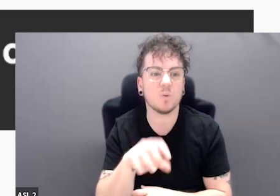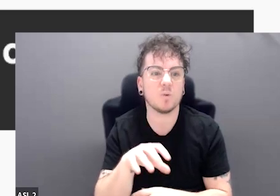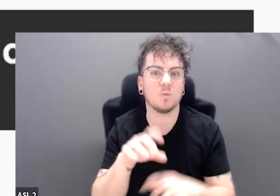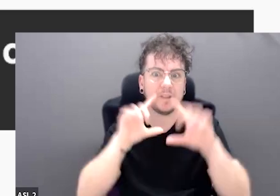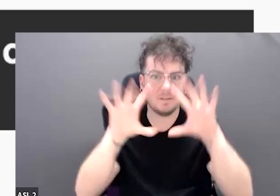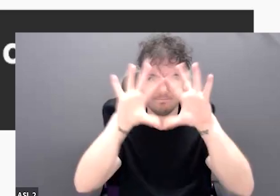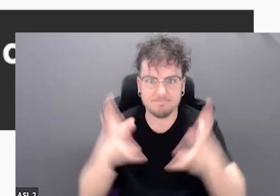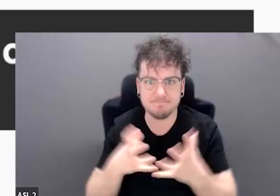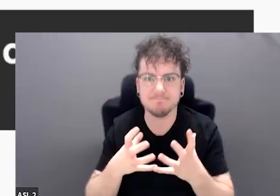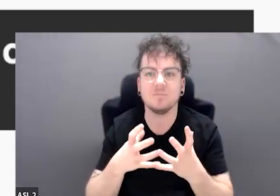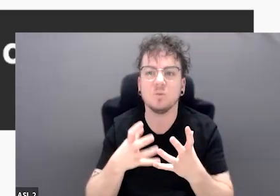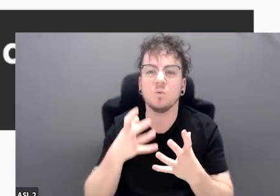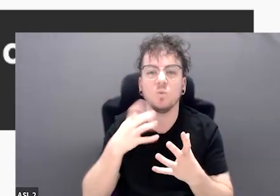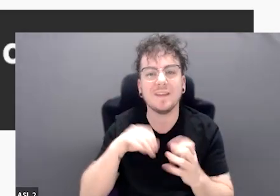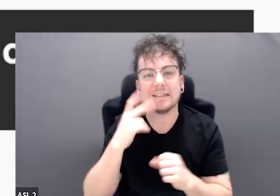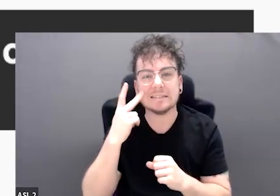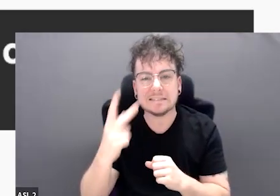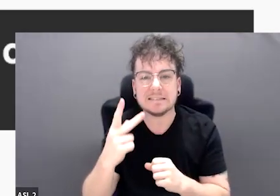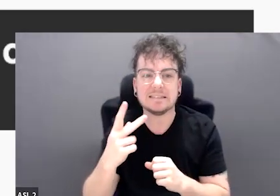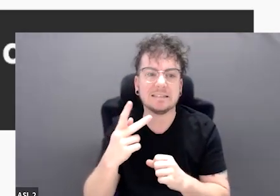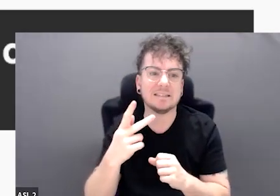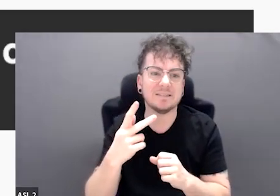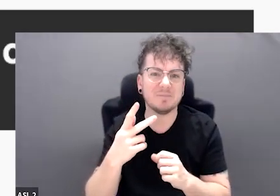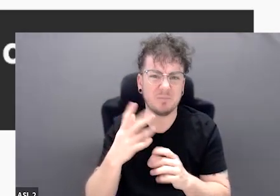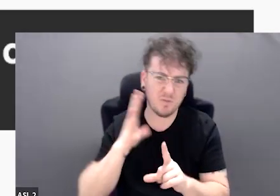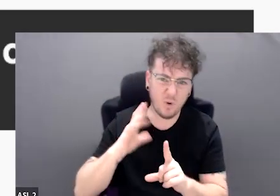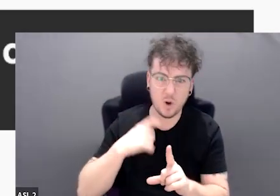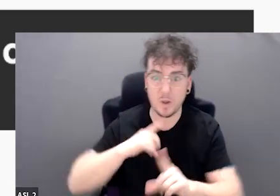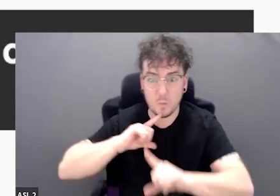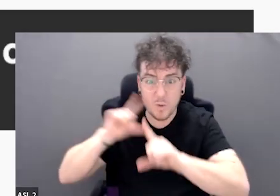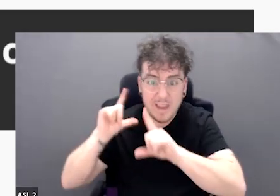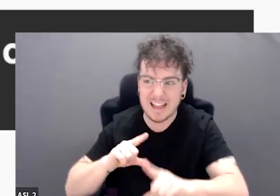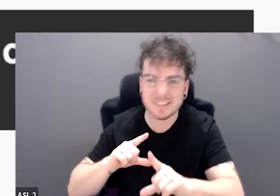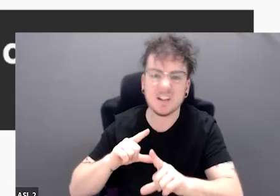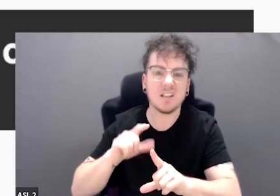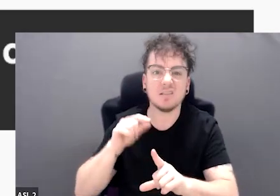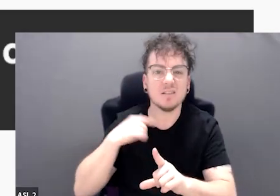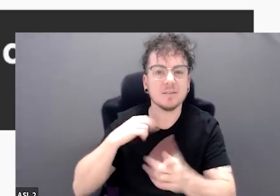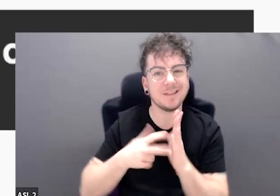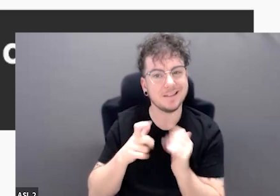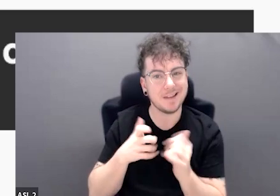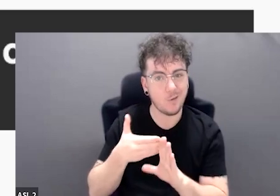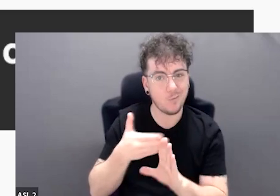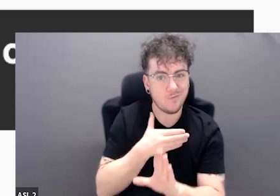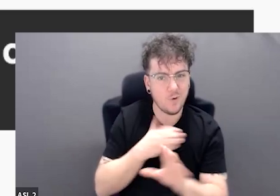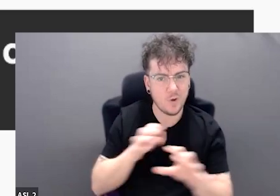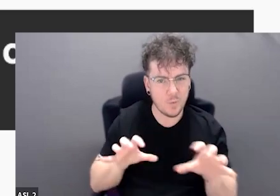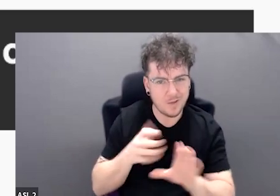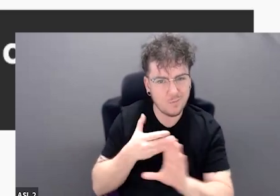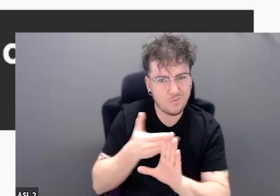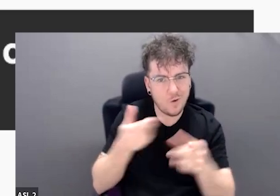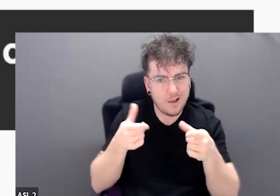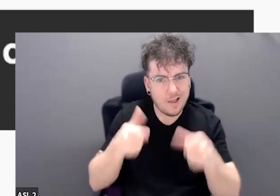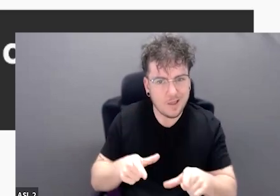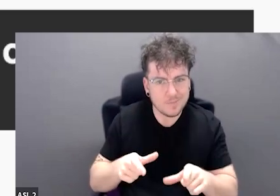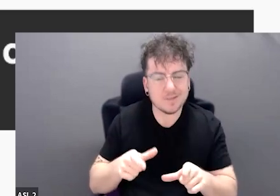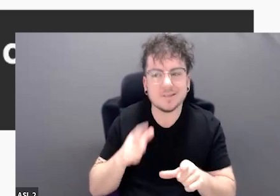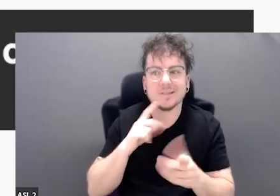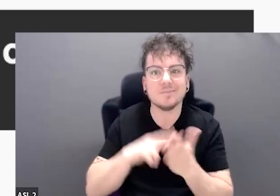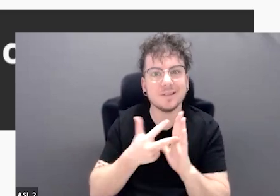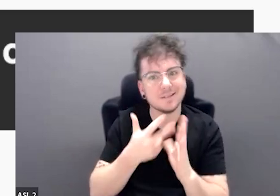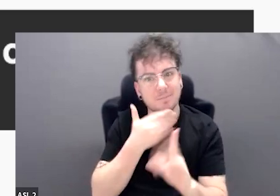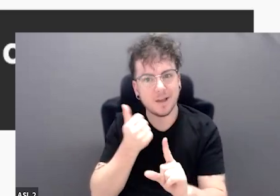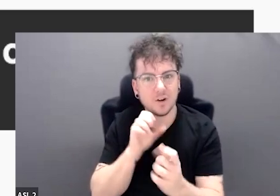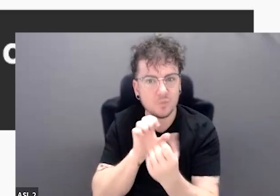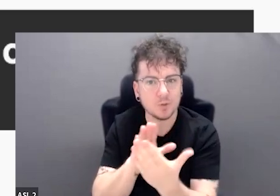track our growth from a reactive approach to a more proactive and progressive stance on accessibility. Next slide. On a